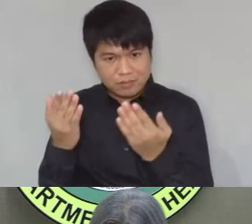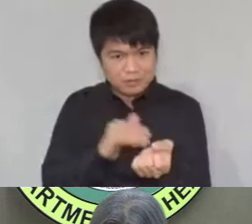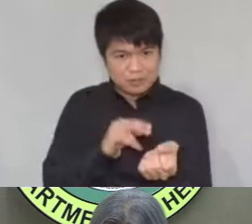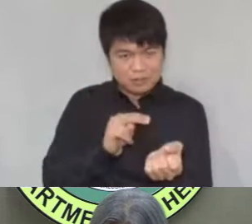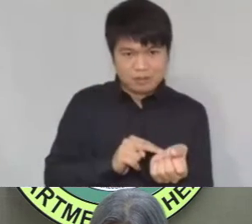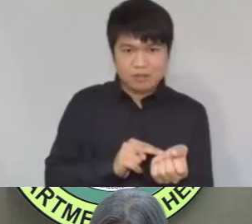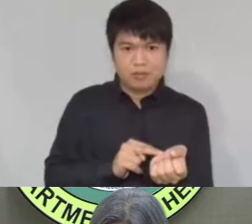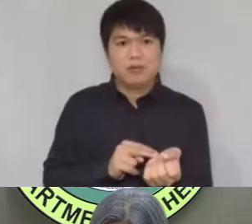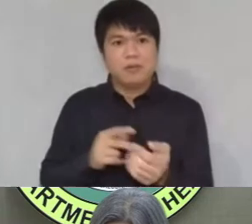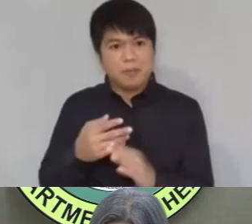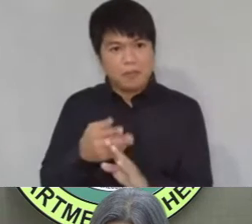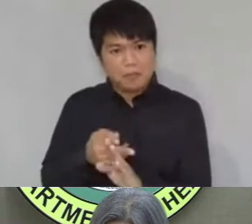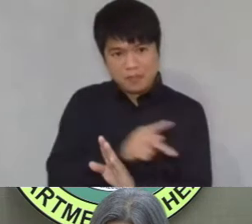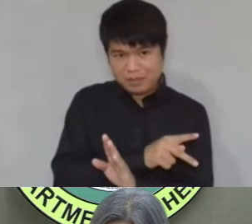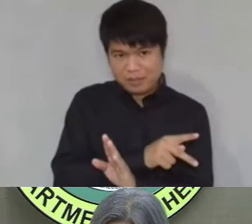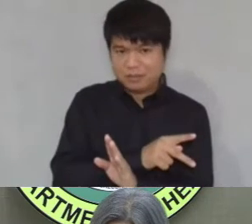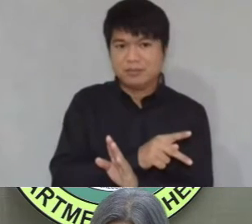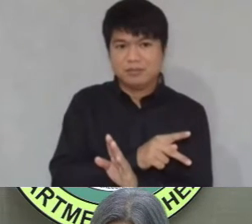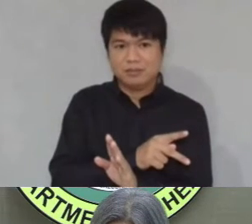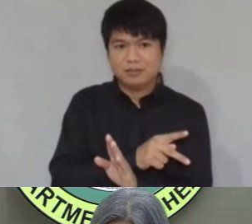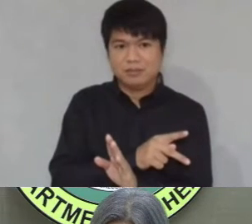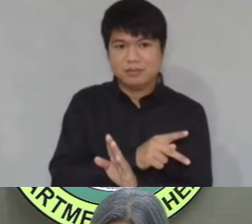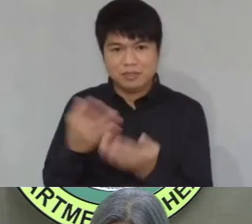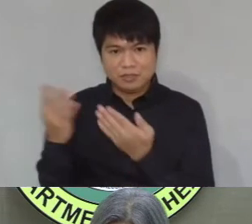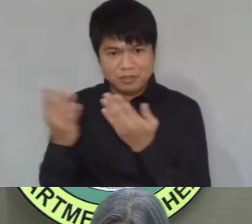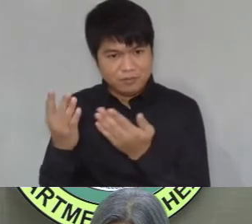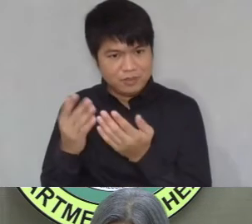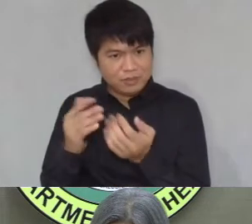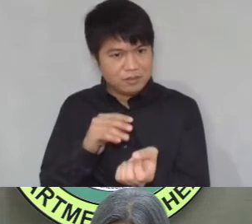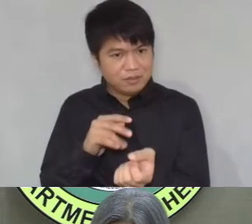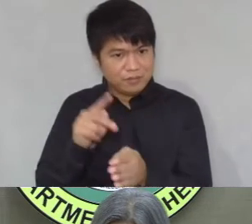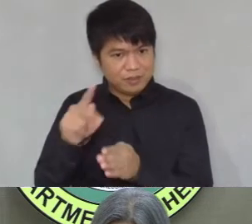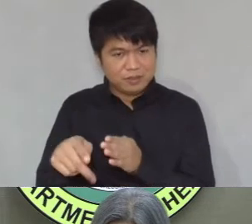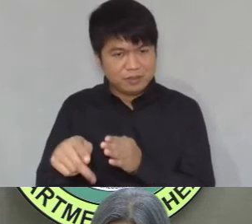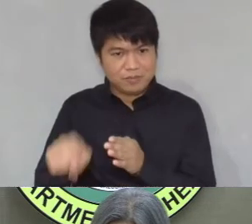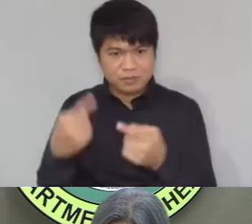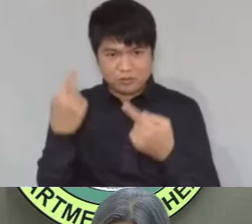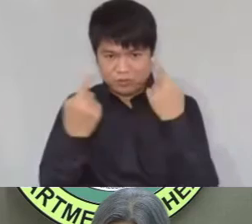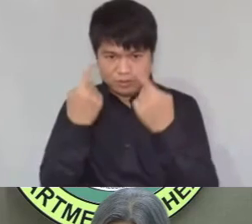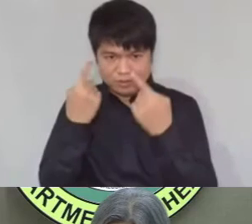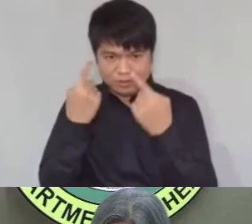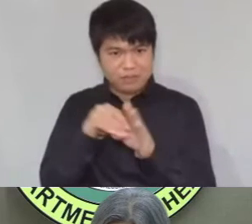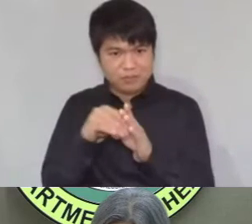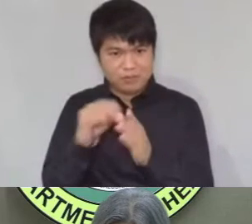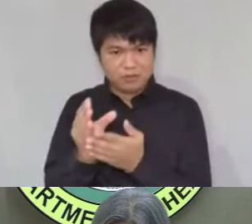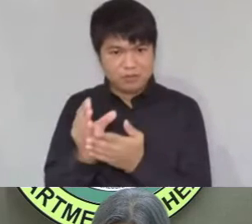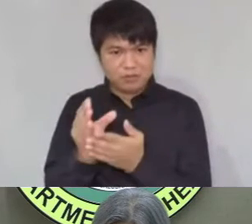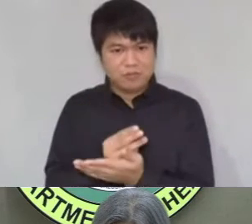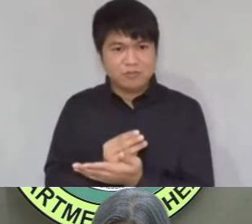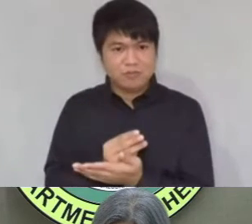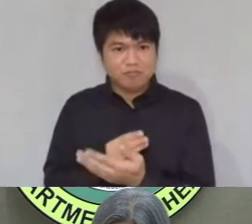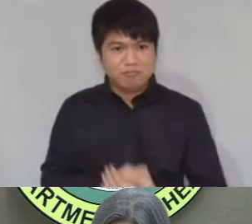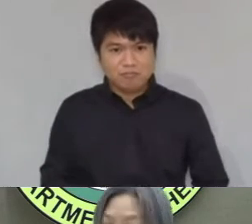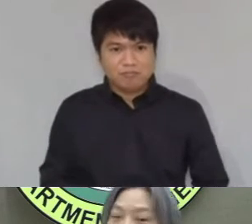well as pre-service health professionals should be greatly considered. Okay, I'll call